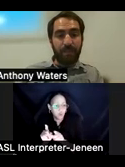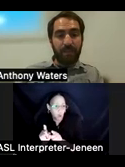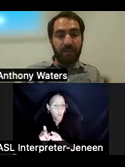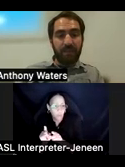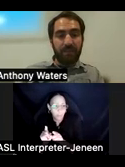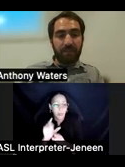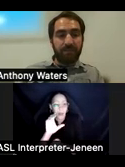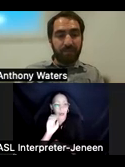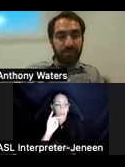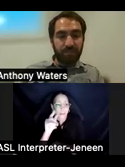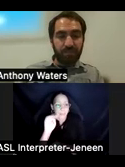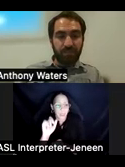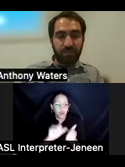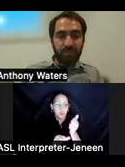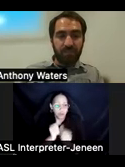Scale.